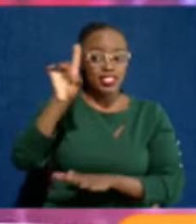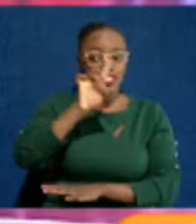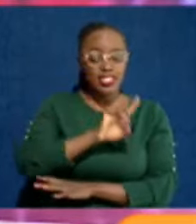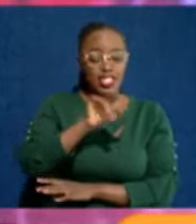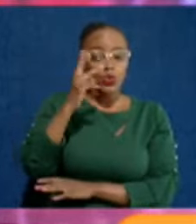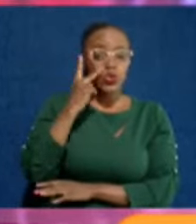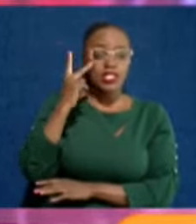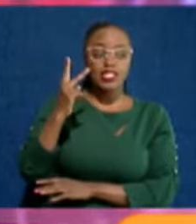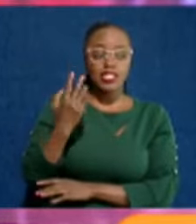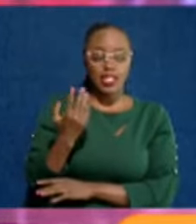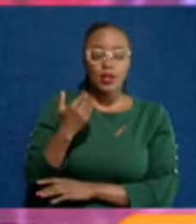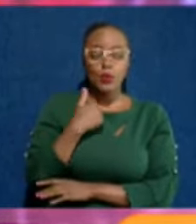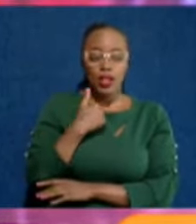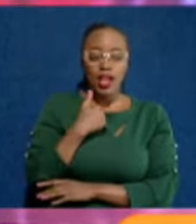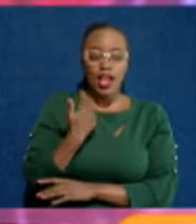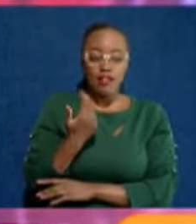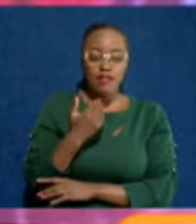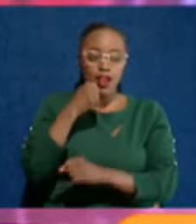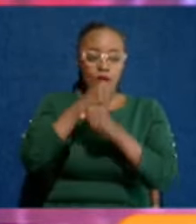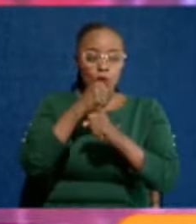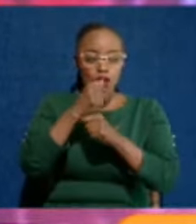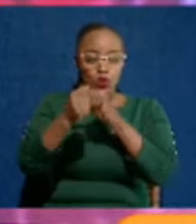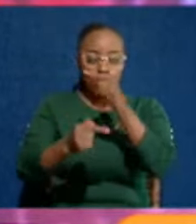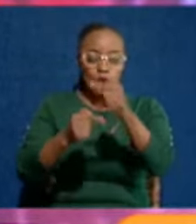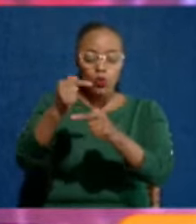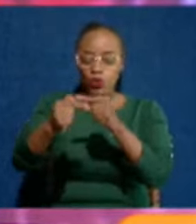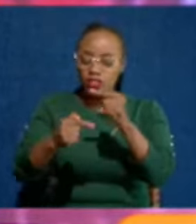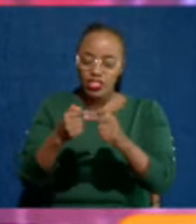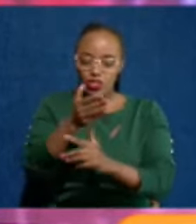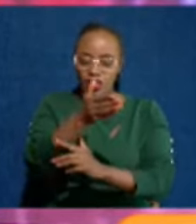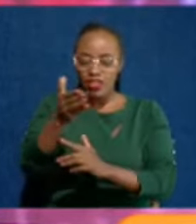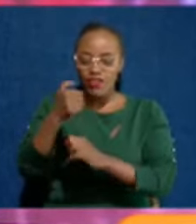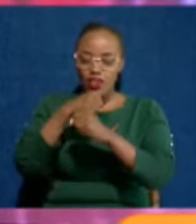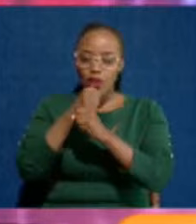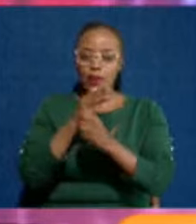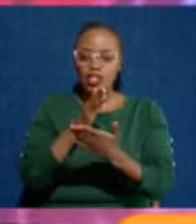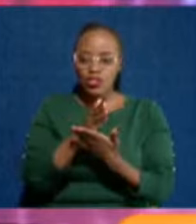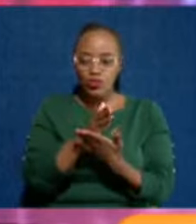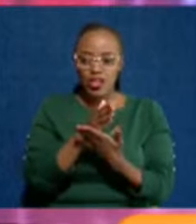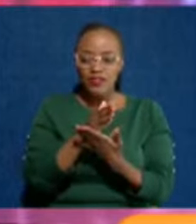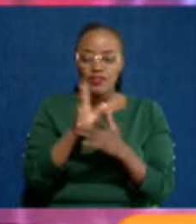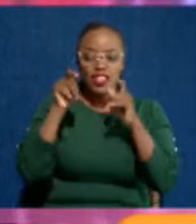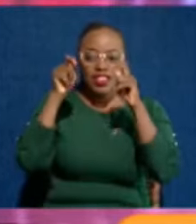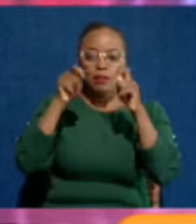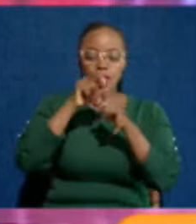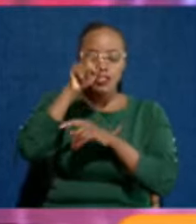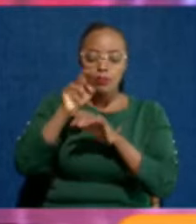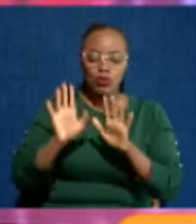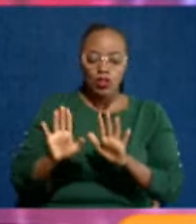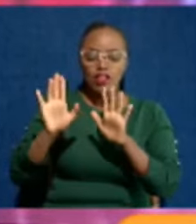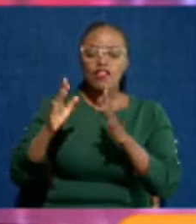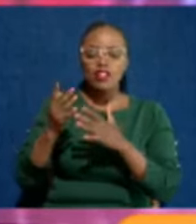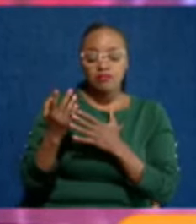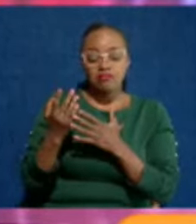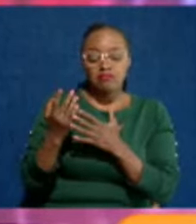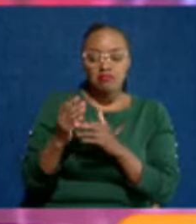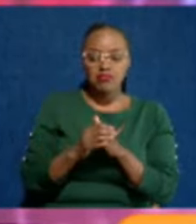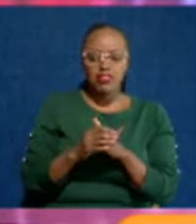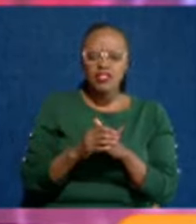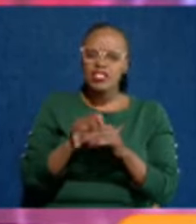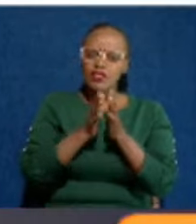can see there has been a bit of work going on behind the scenes on ensuring that the protest should be left to June and July. And